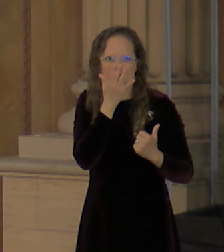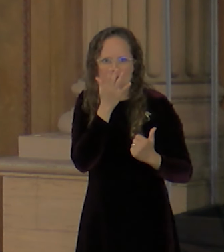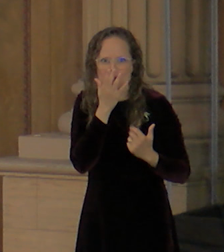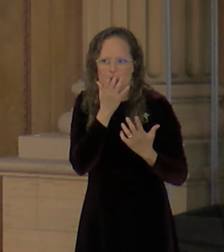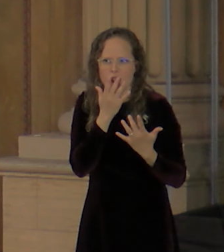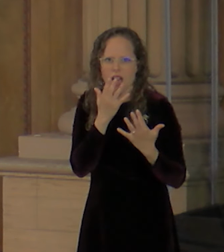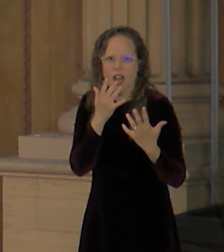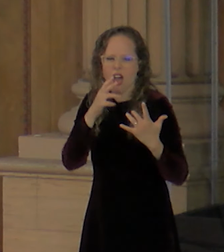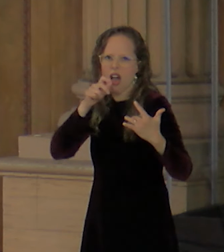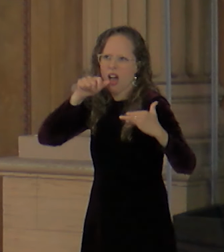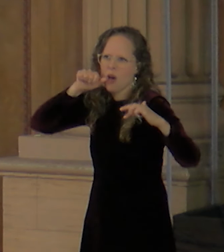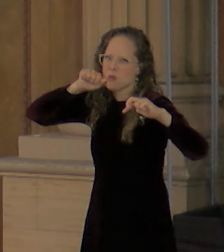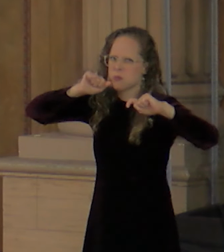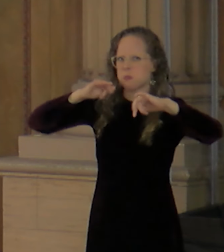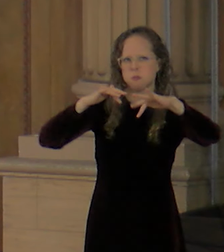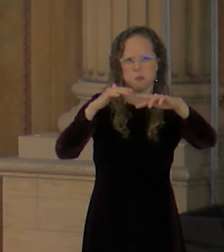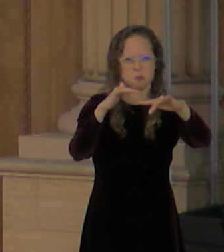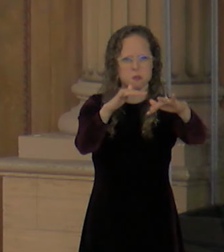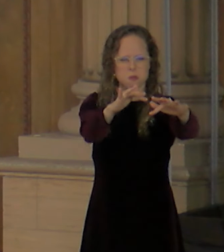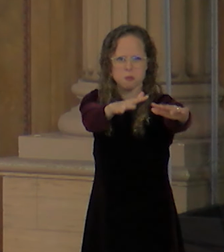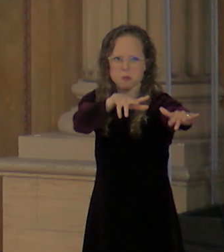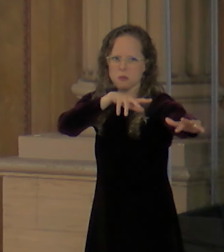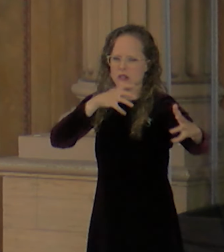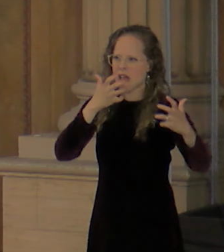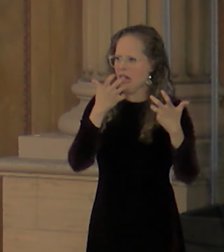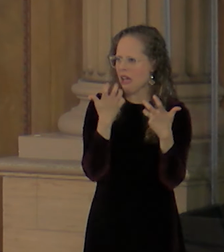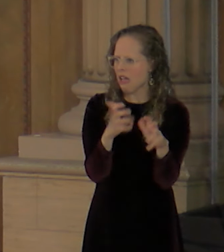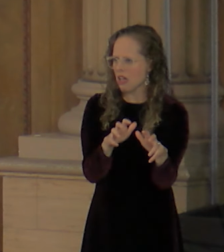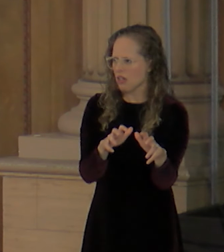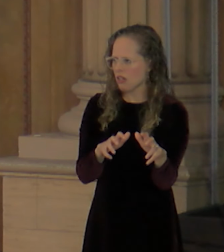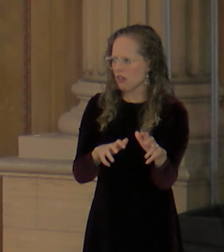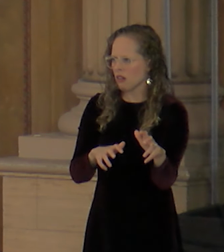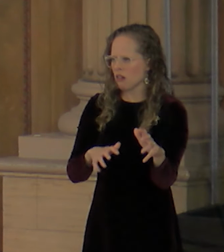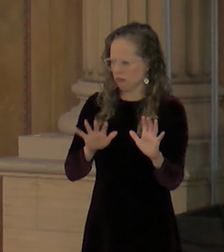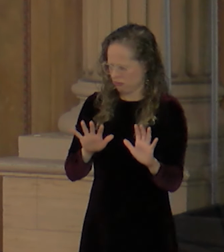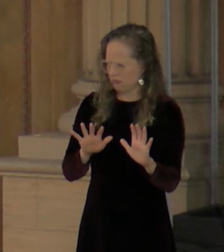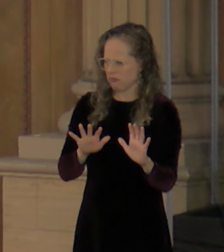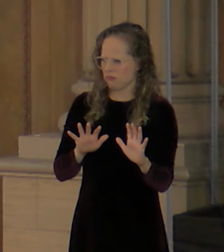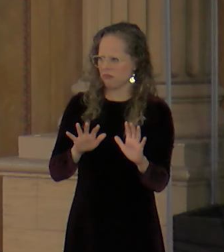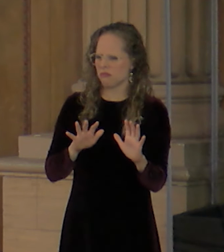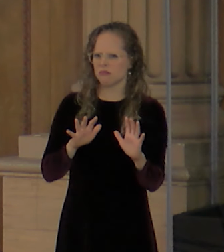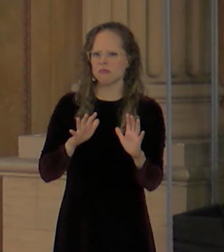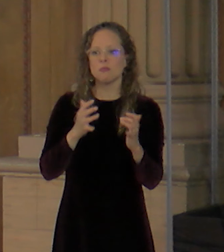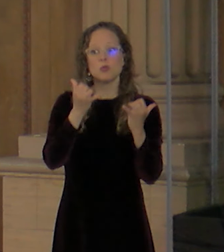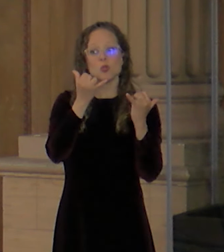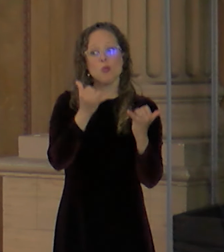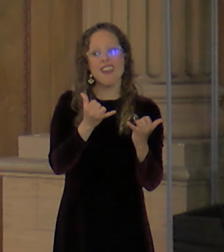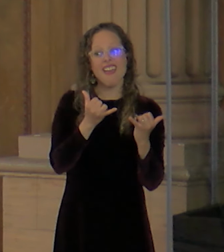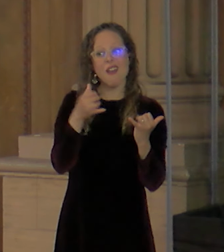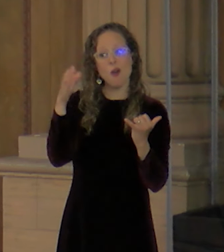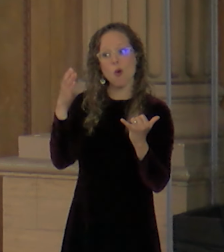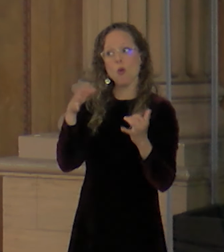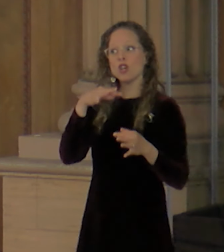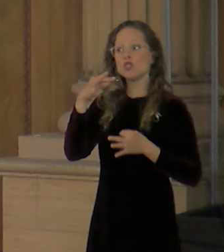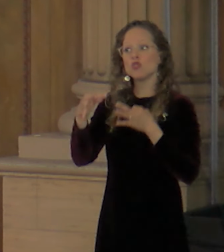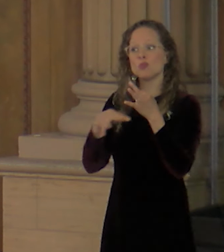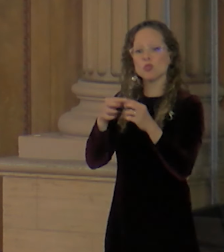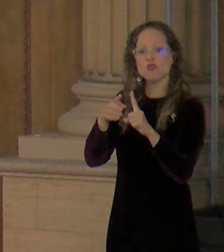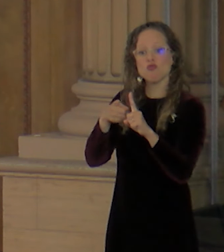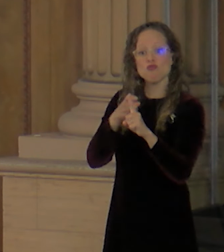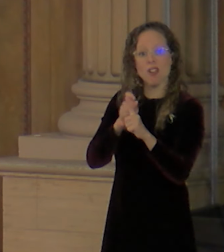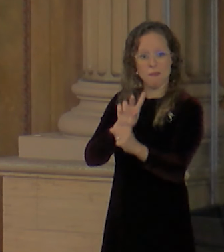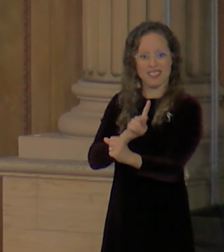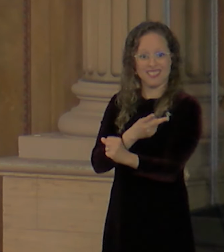coals, and a flame comes from his mouth. Okay, now listen to this description of God in Psalm 18, verse